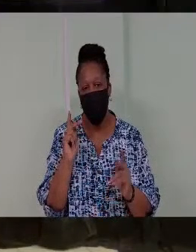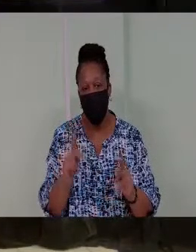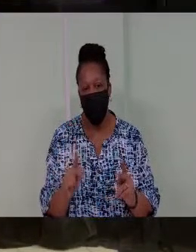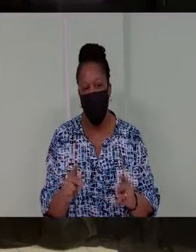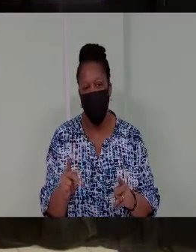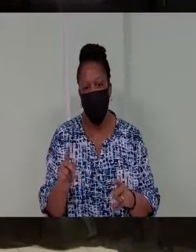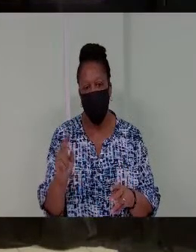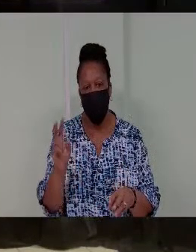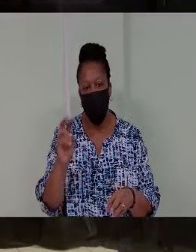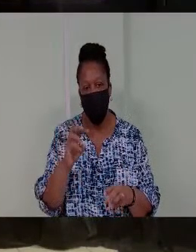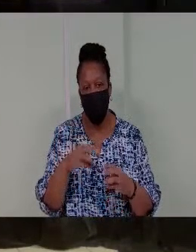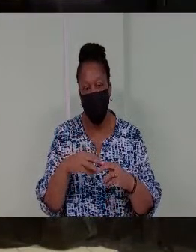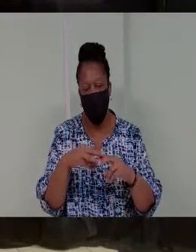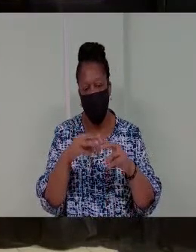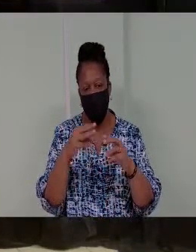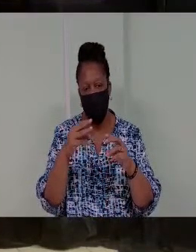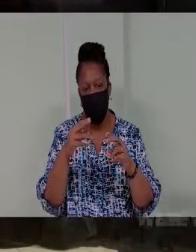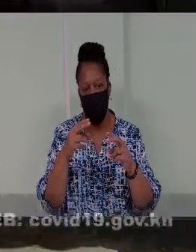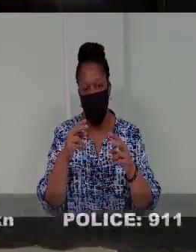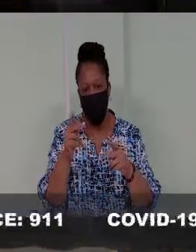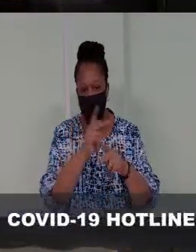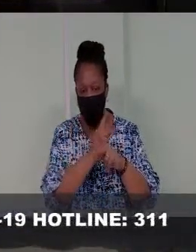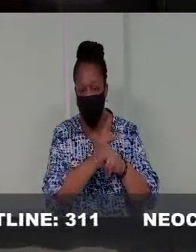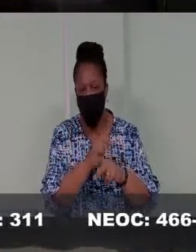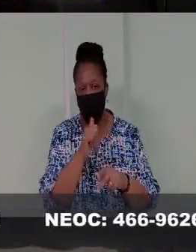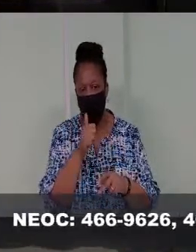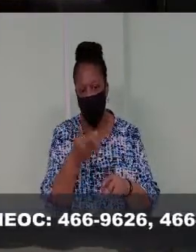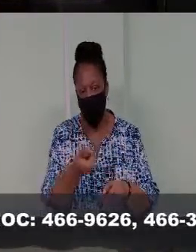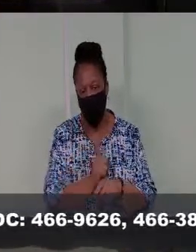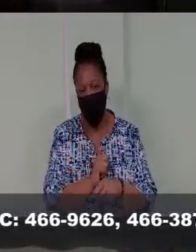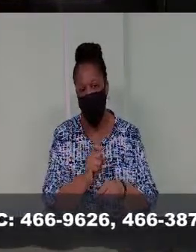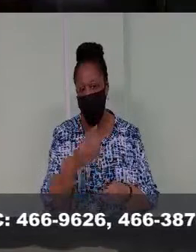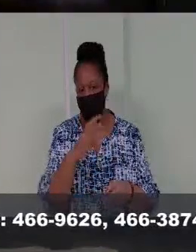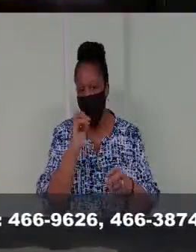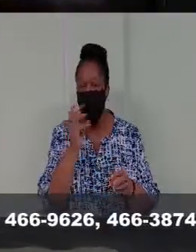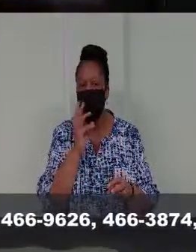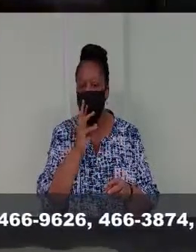presentation. Thank you very much for listening.